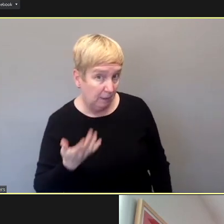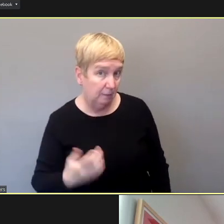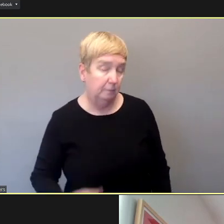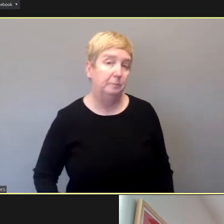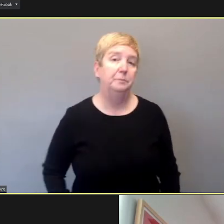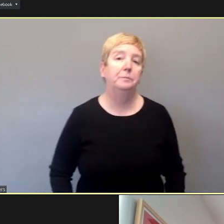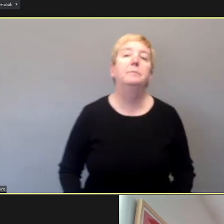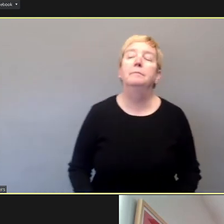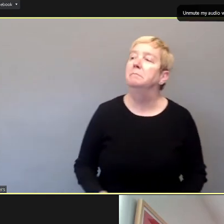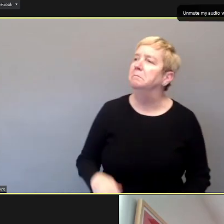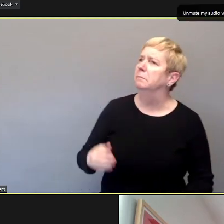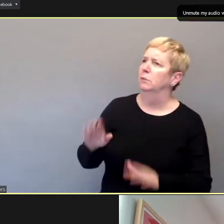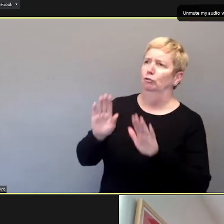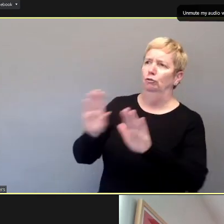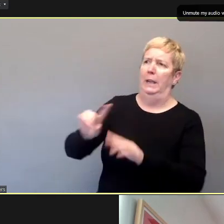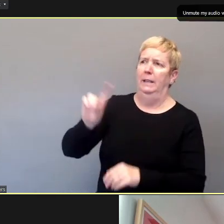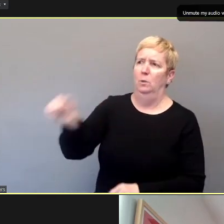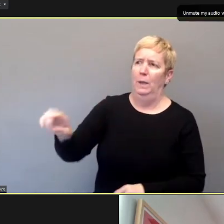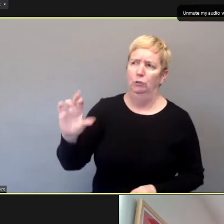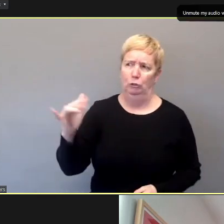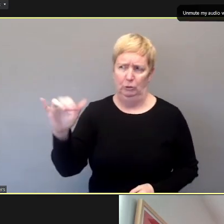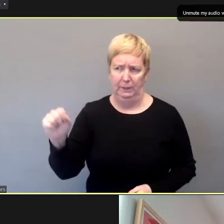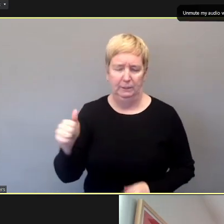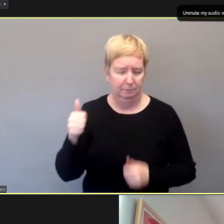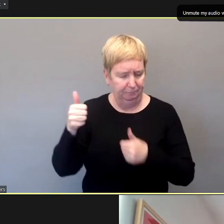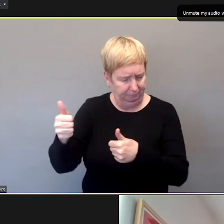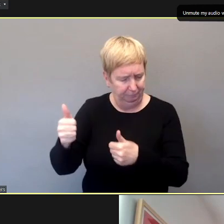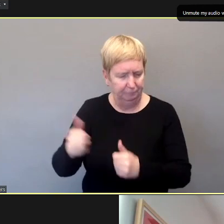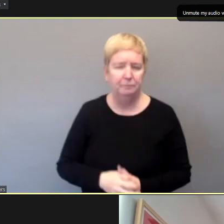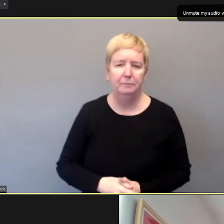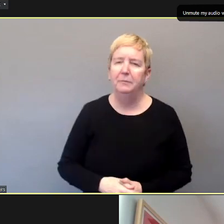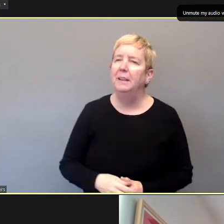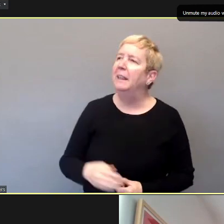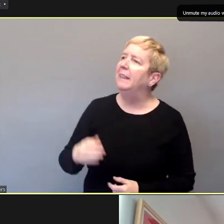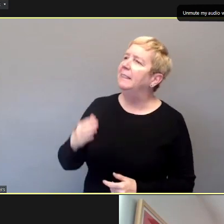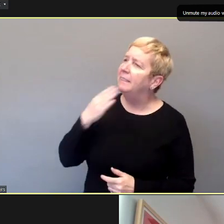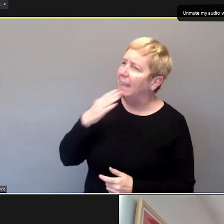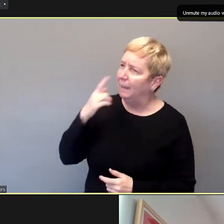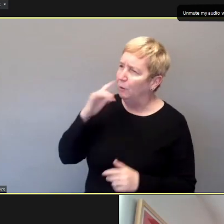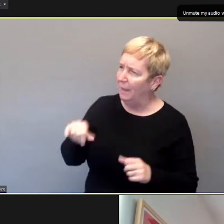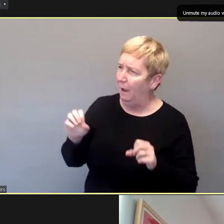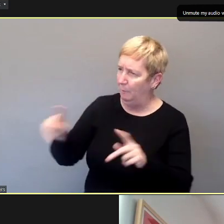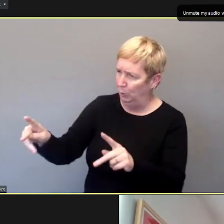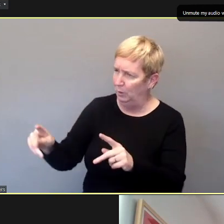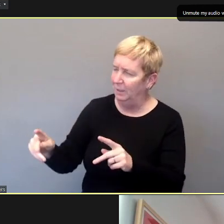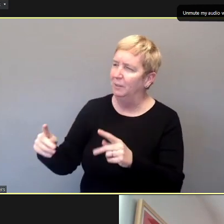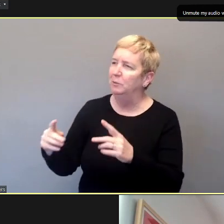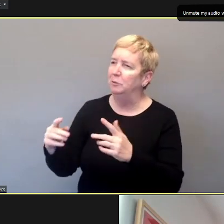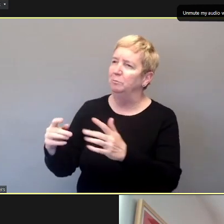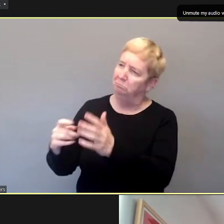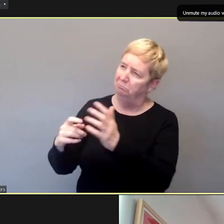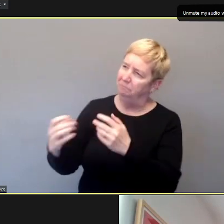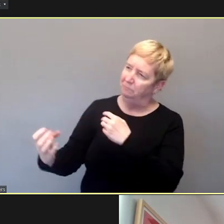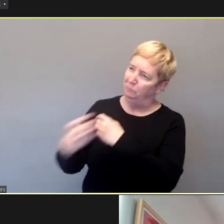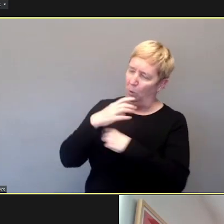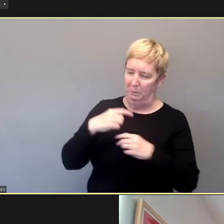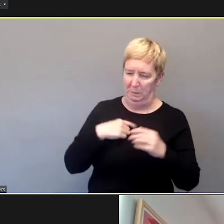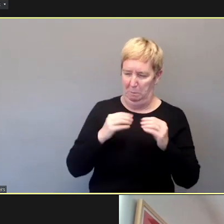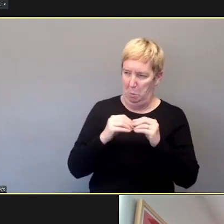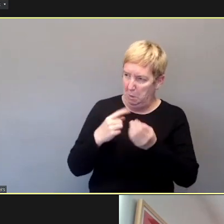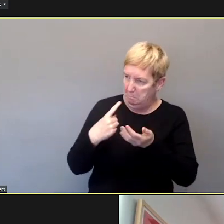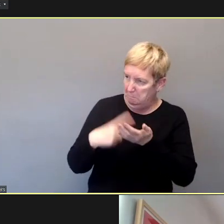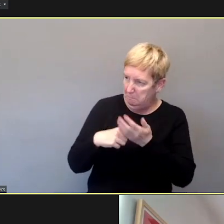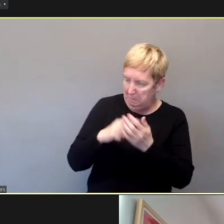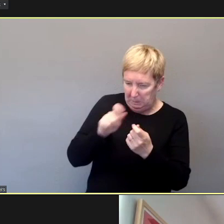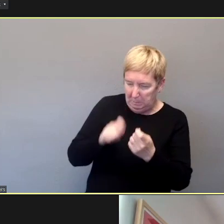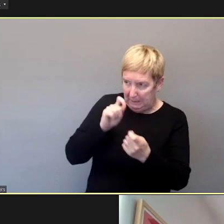great question, Chris, and I appreciate the opportunity to be pinned down even more. I had this conversation with the governor this morning at about 7:30, and